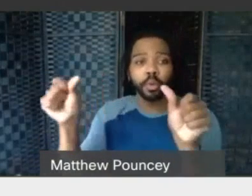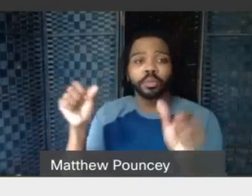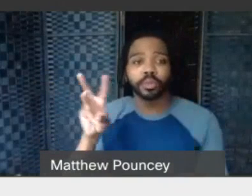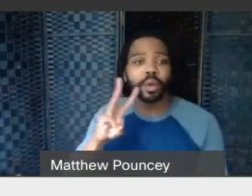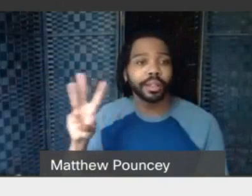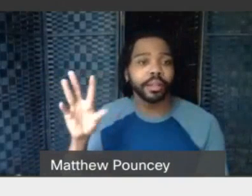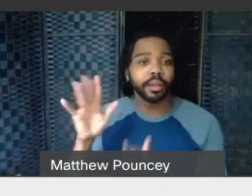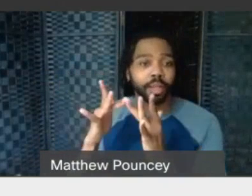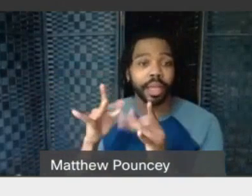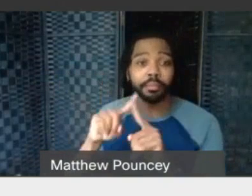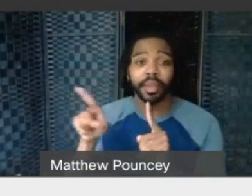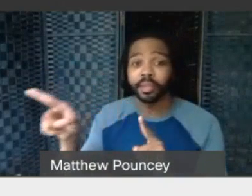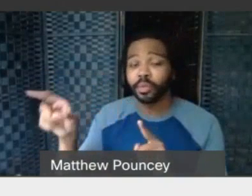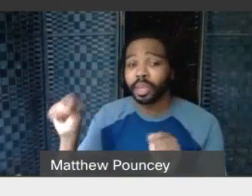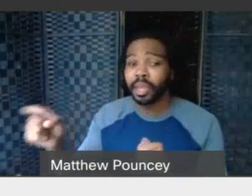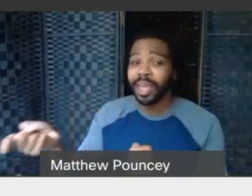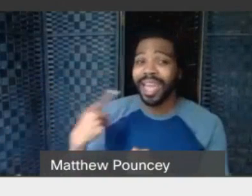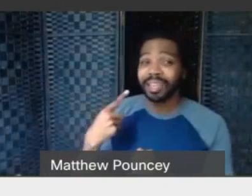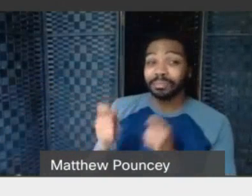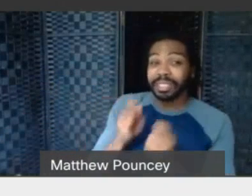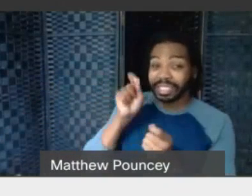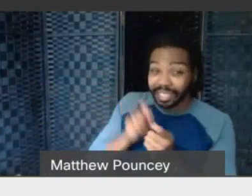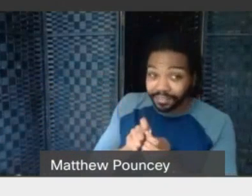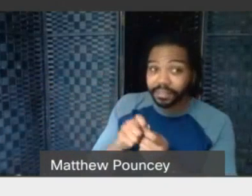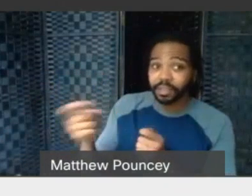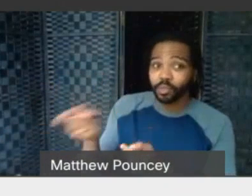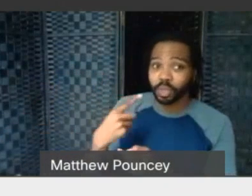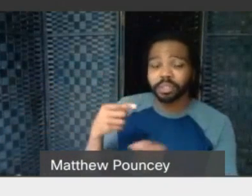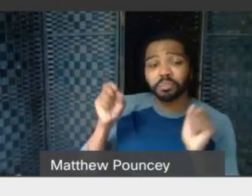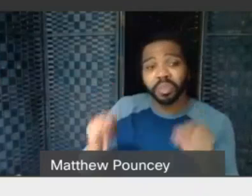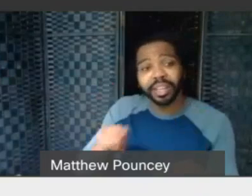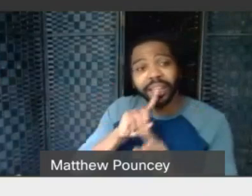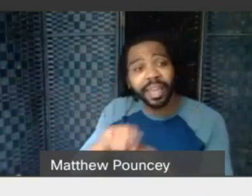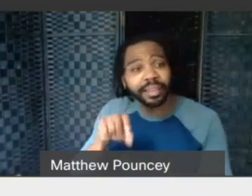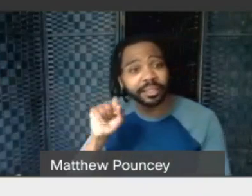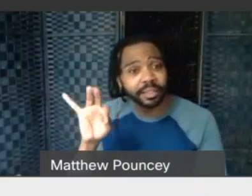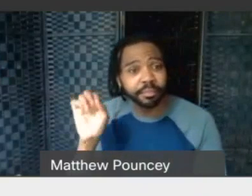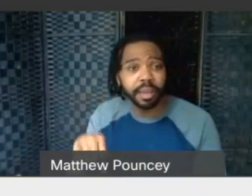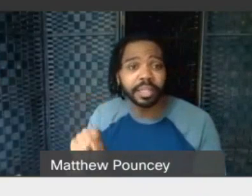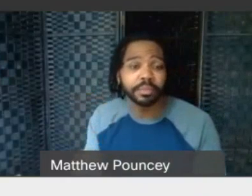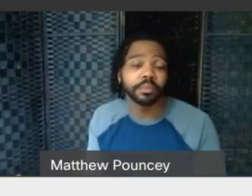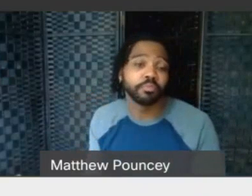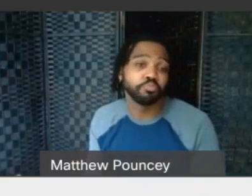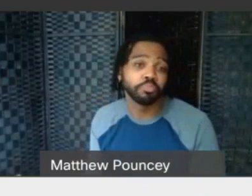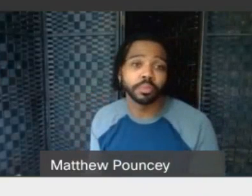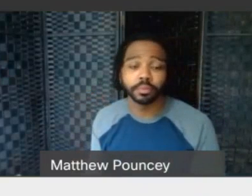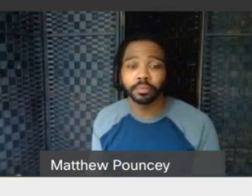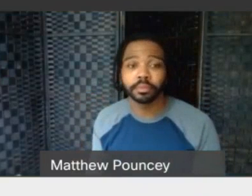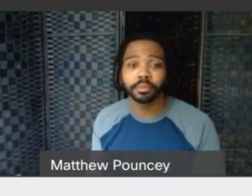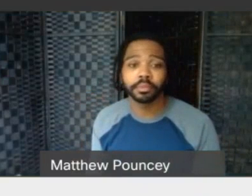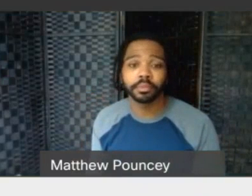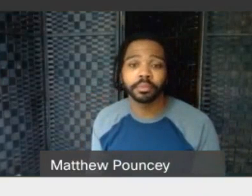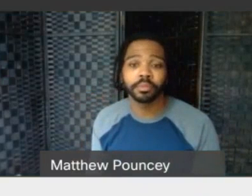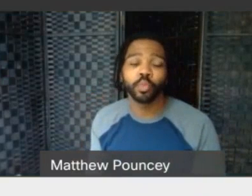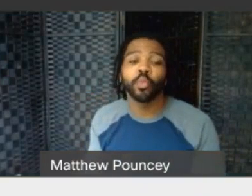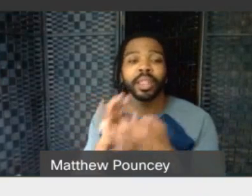the querent can ask a specific question, we're happy to ask any, answer any of specific questions on the invitation